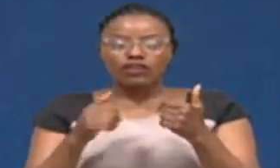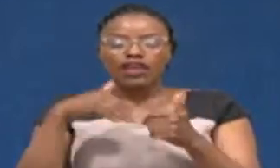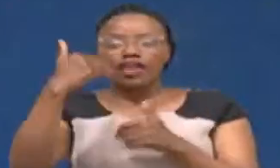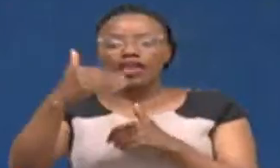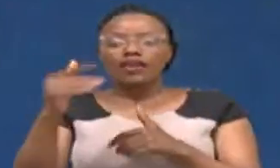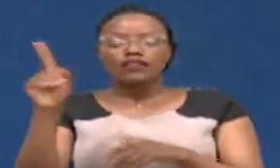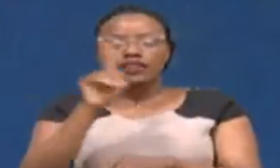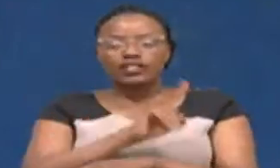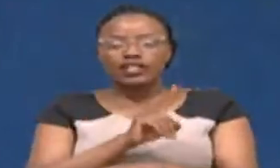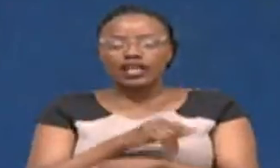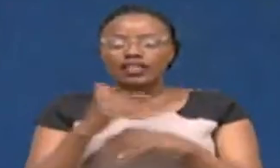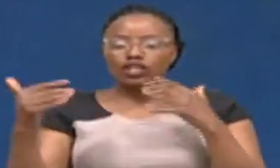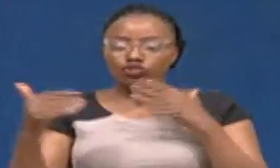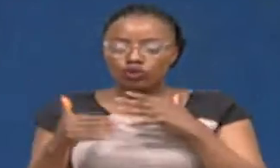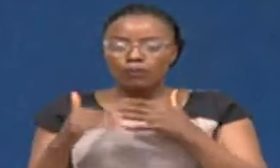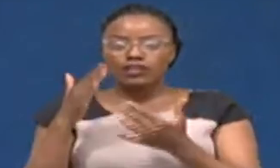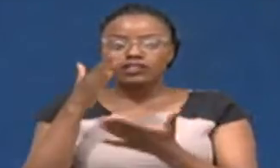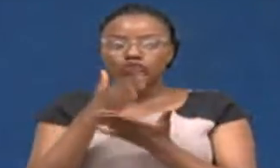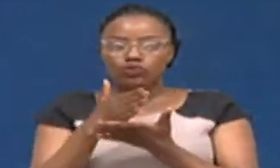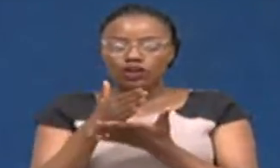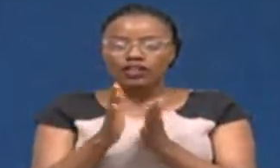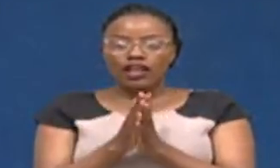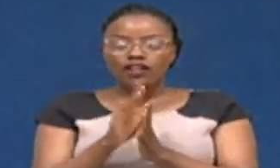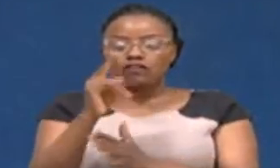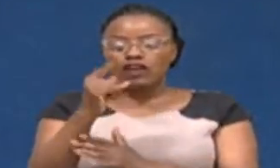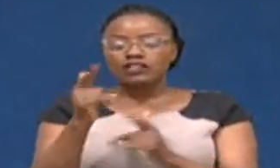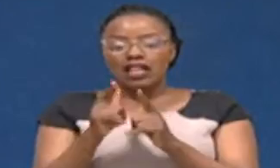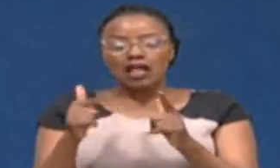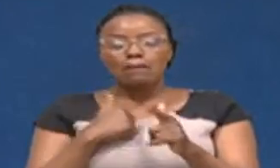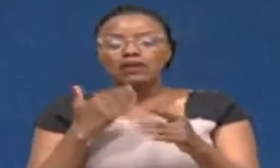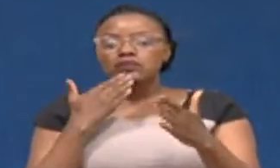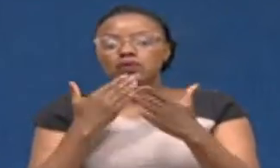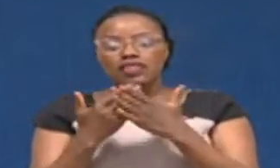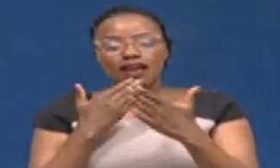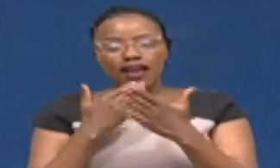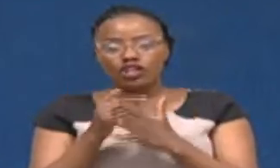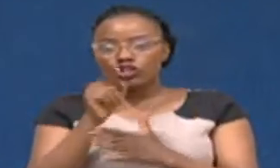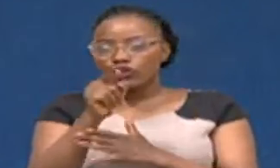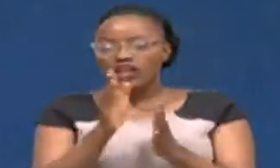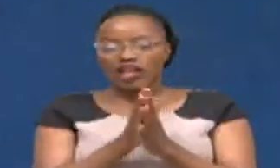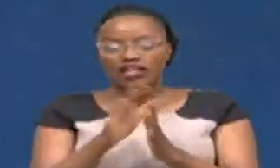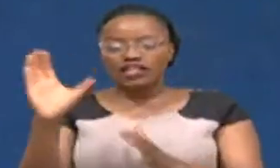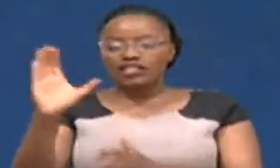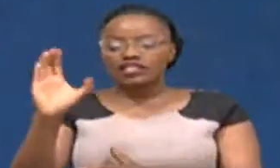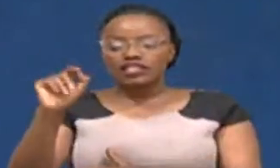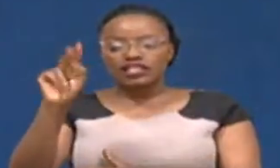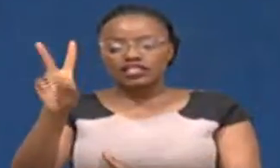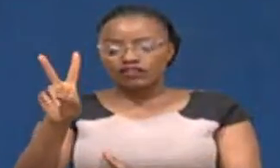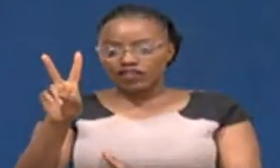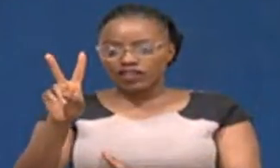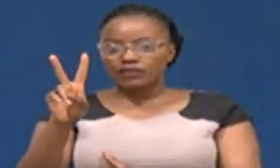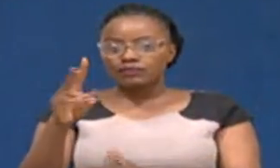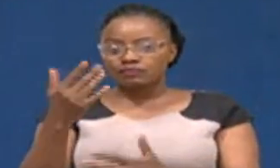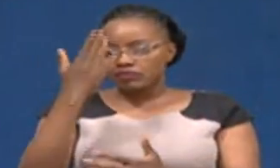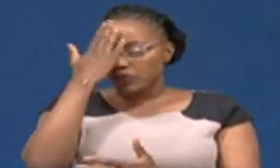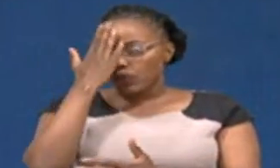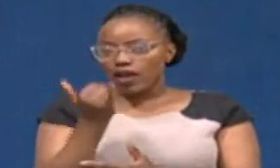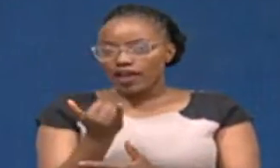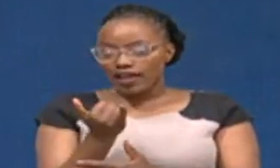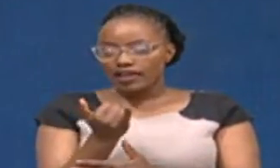single day. The trauma is real. And first of all, allow me to thank you and the Citizen TV